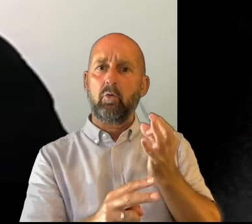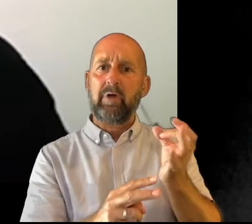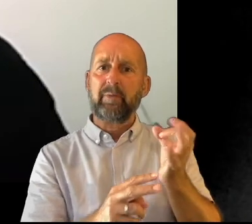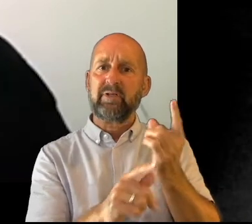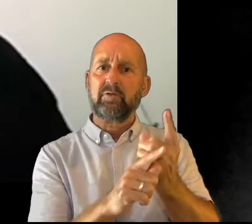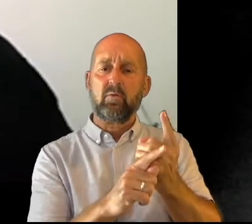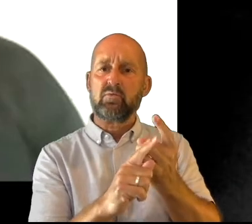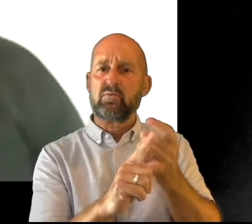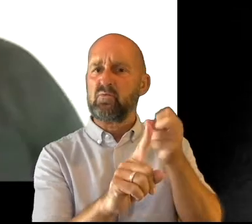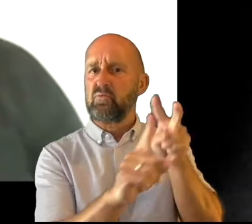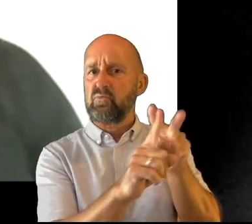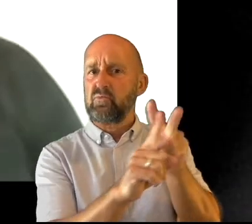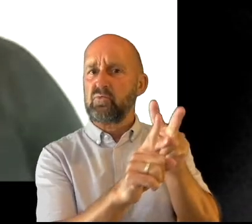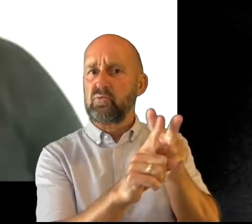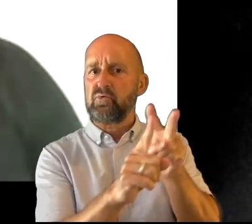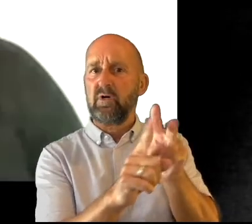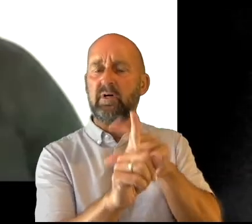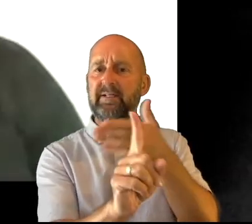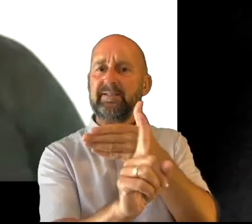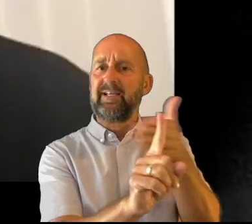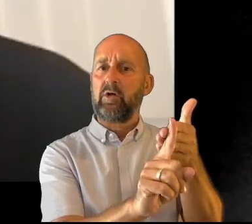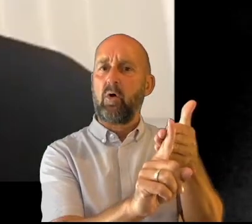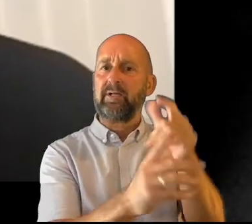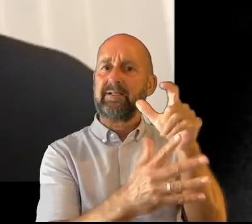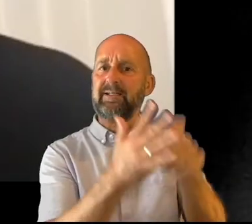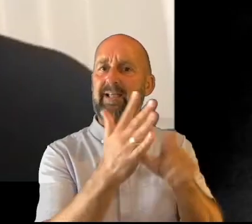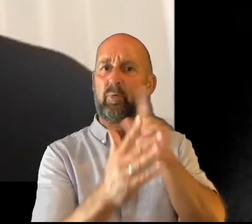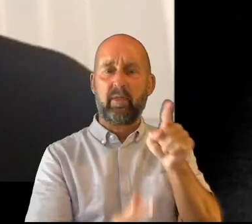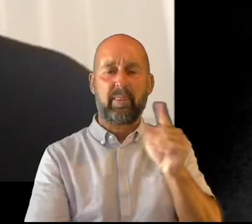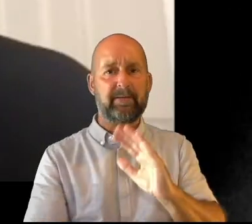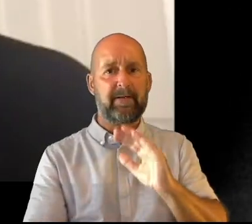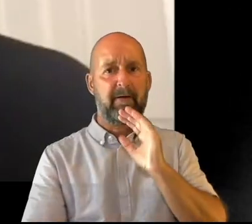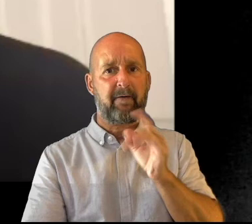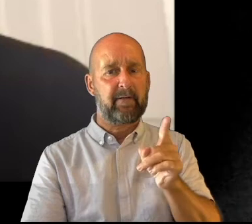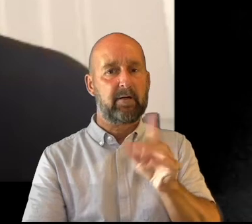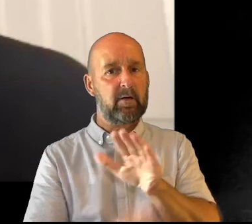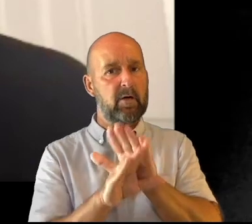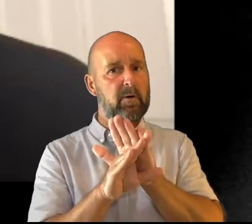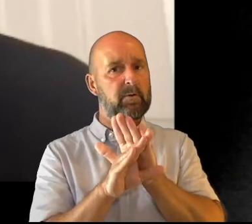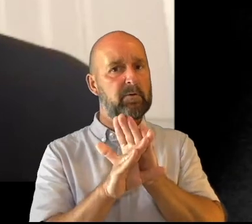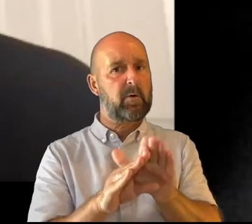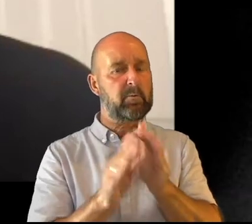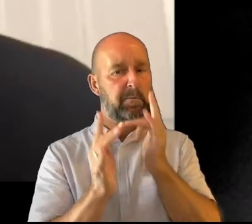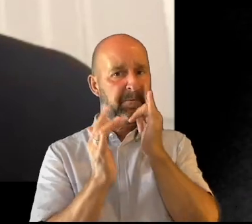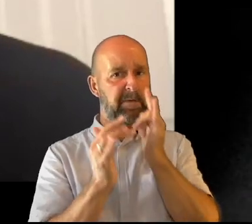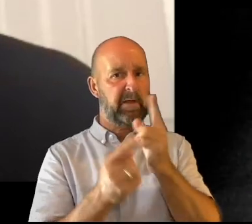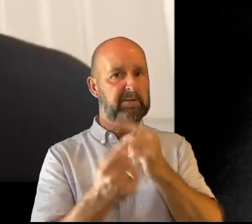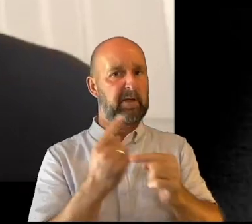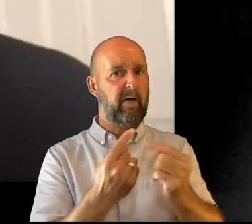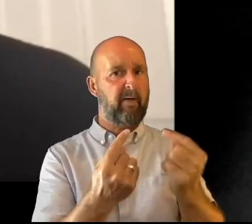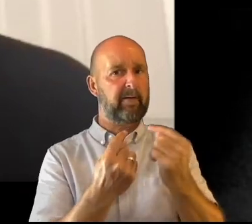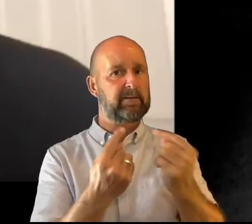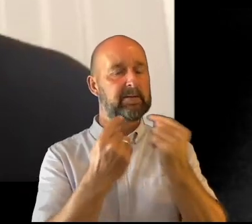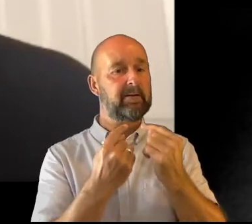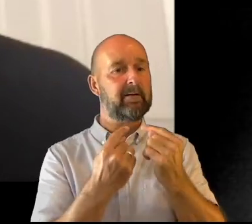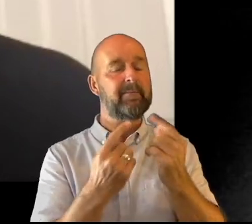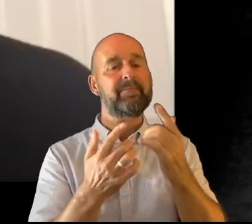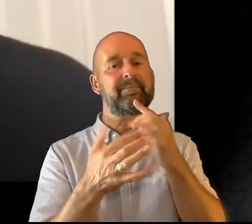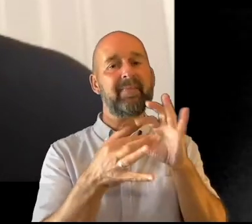talking aggressively to decoy disabled woman. Enough. Don't test us. Play